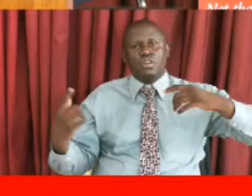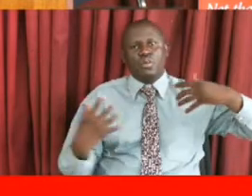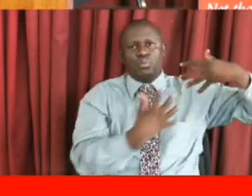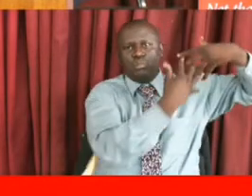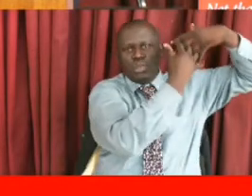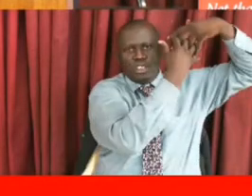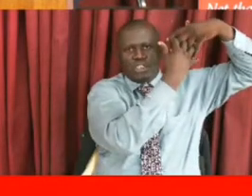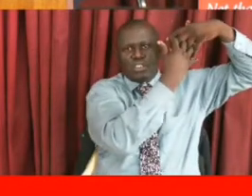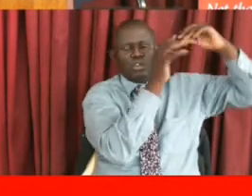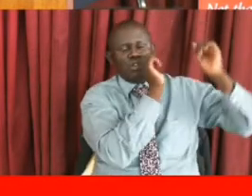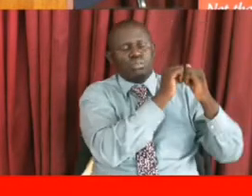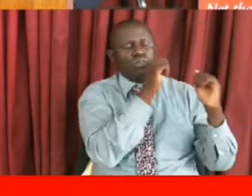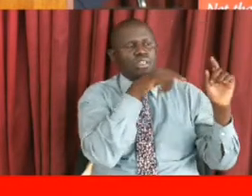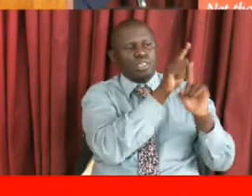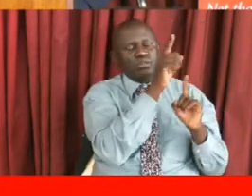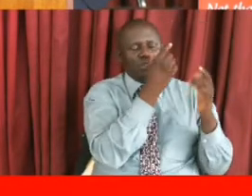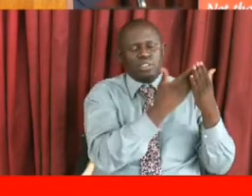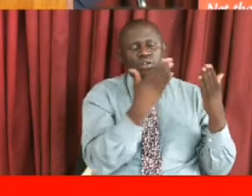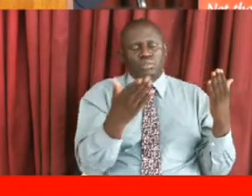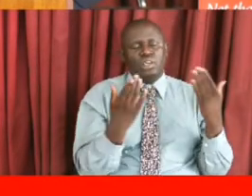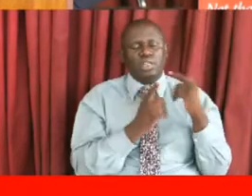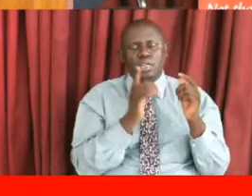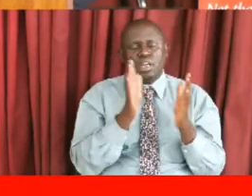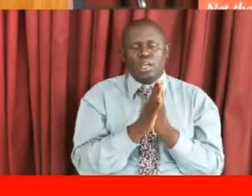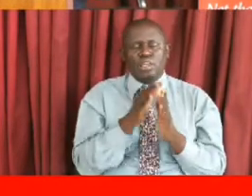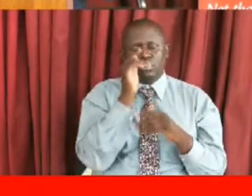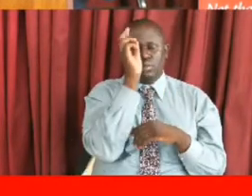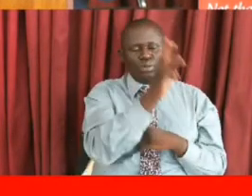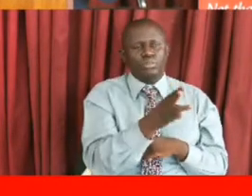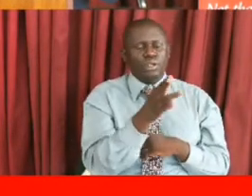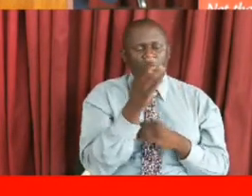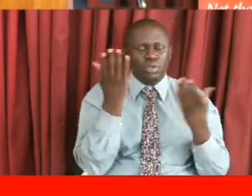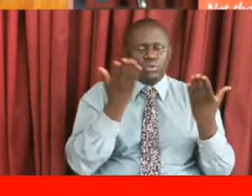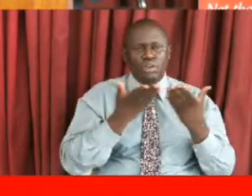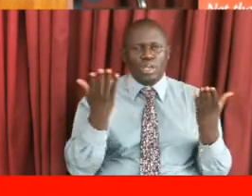somewhere and we will be where we